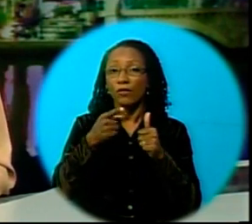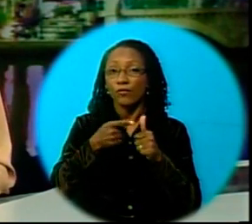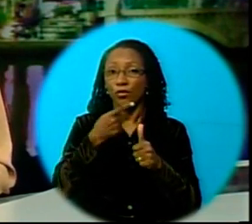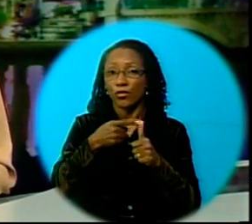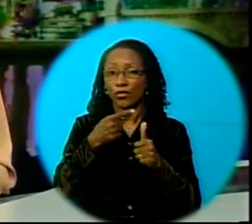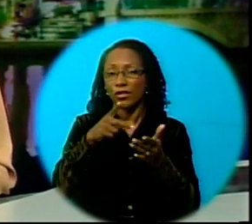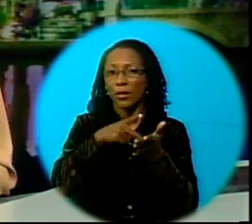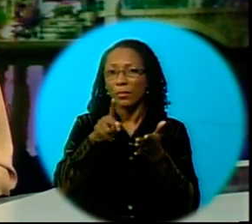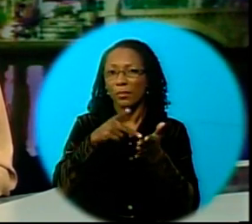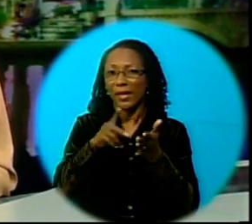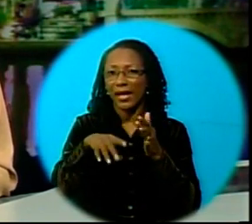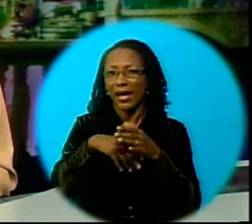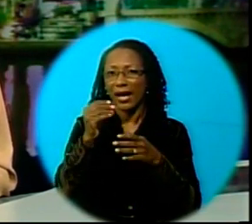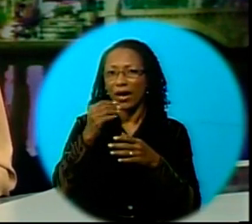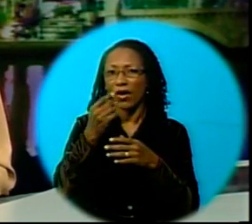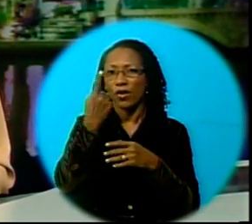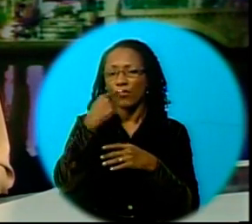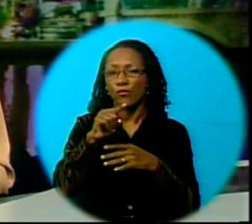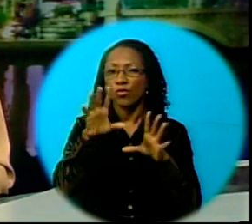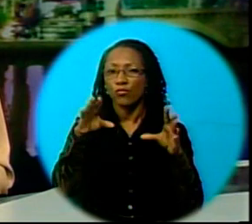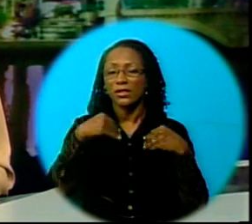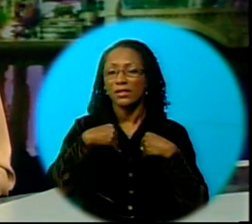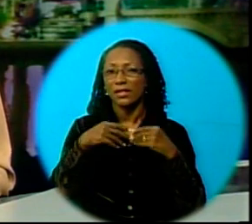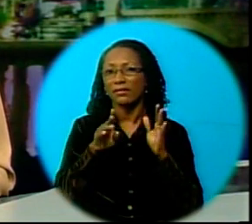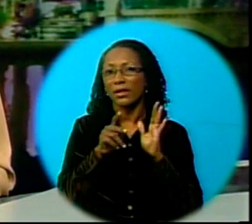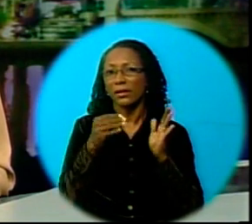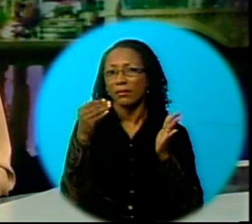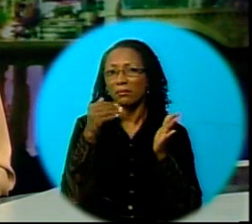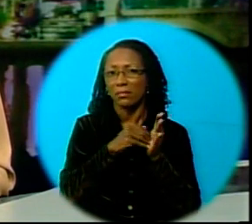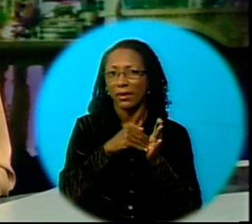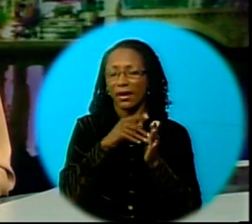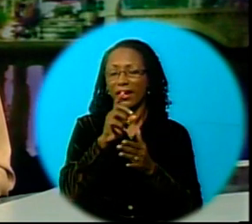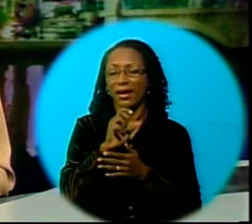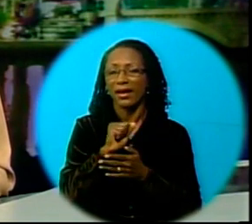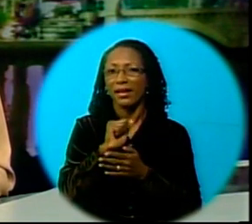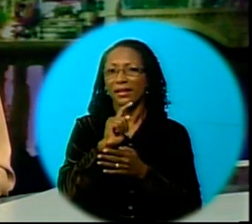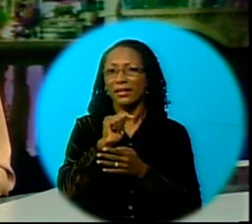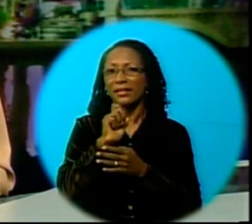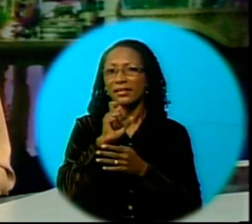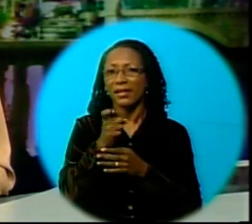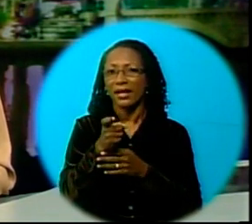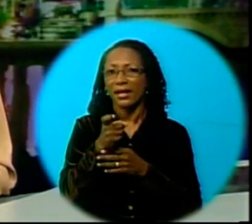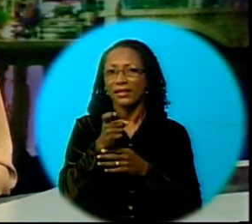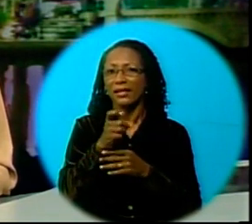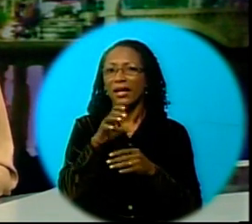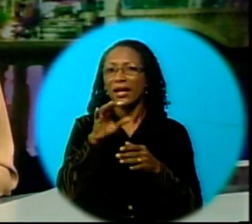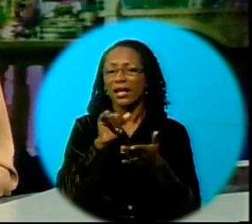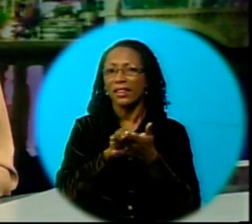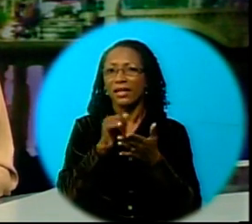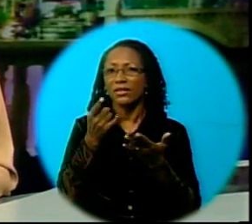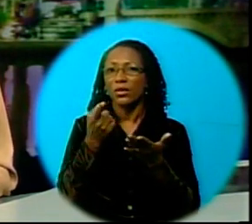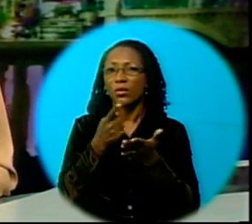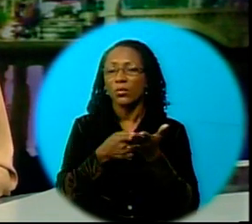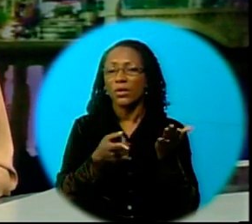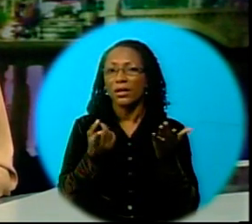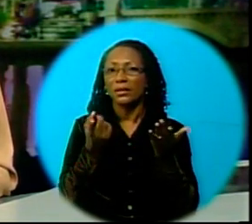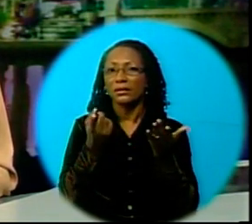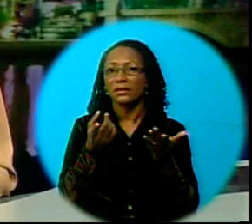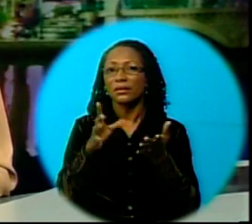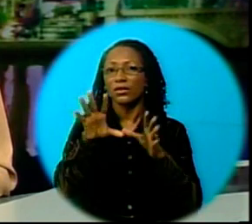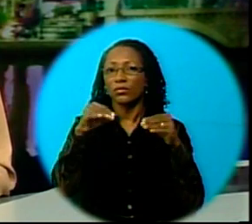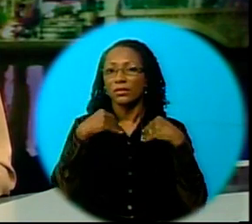Income Tax Act, interest is paid on refunds that are received after October 31st. But BRA